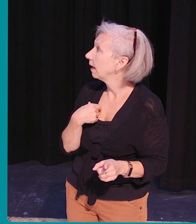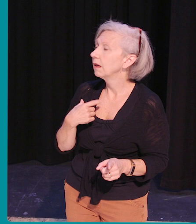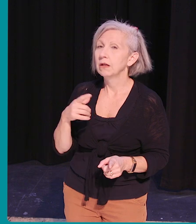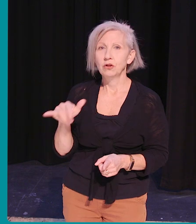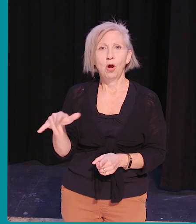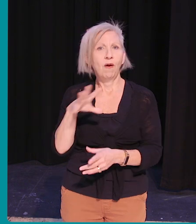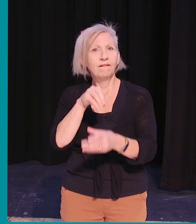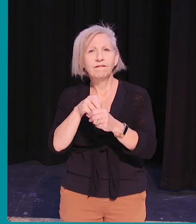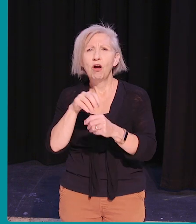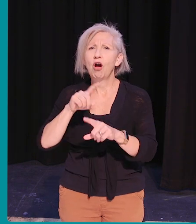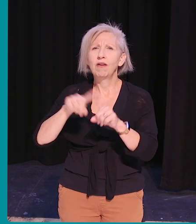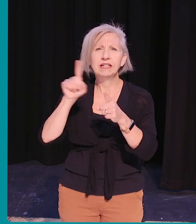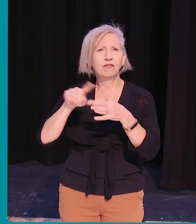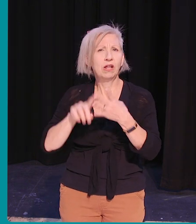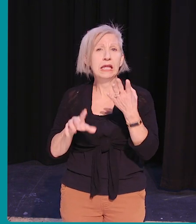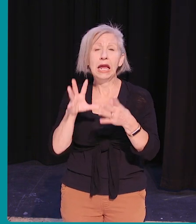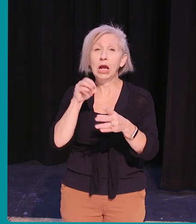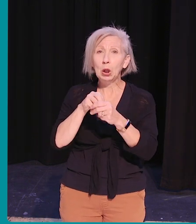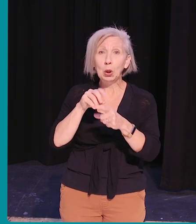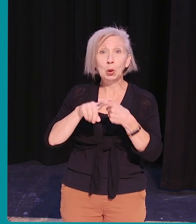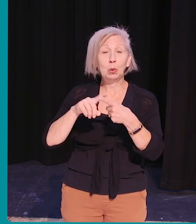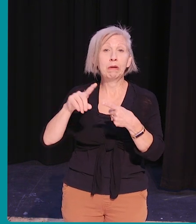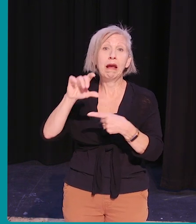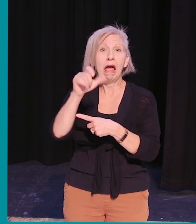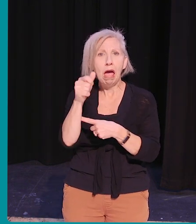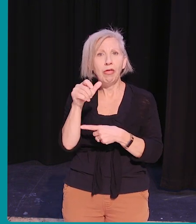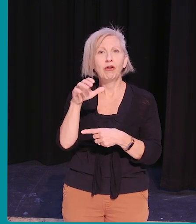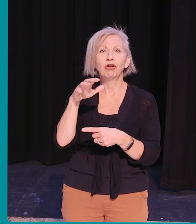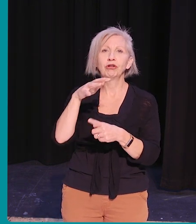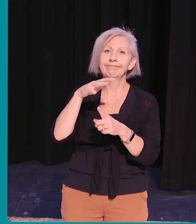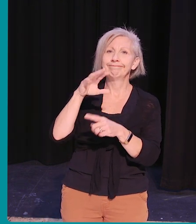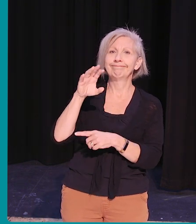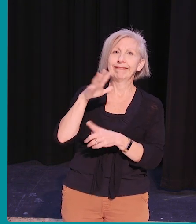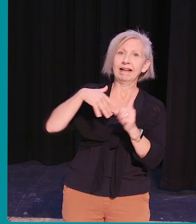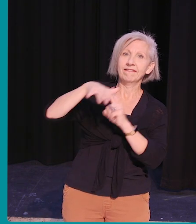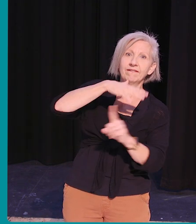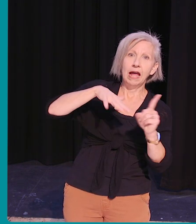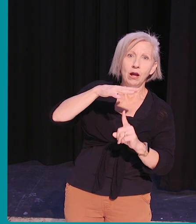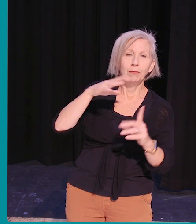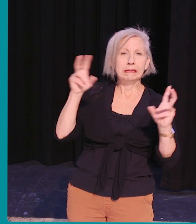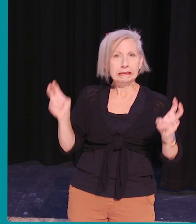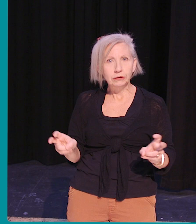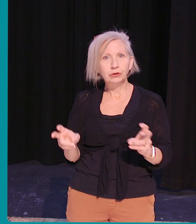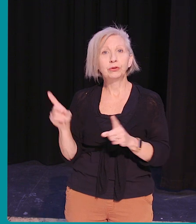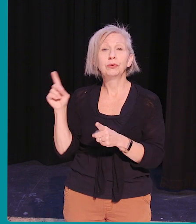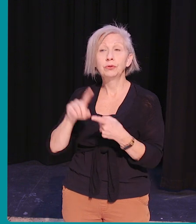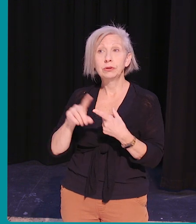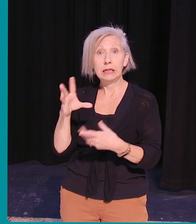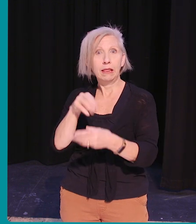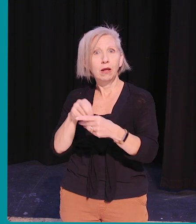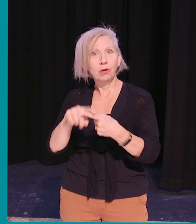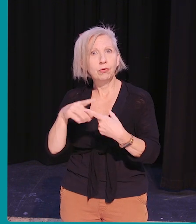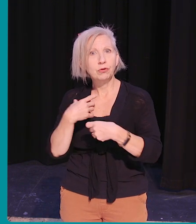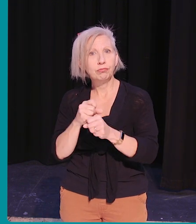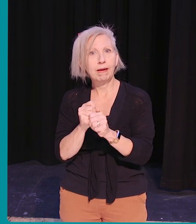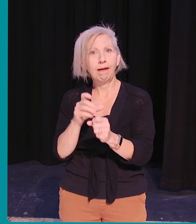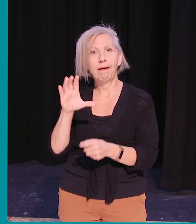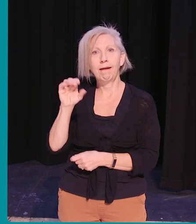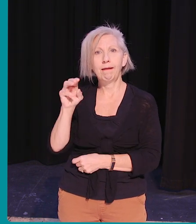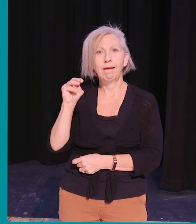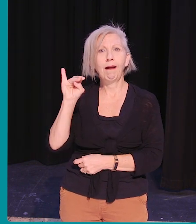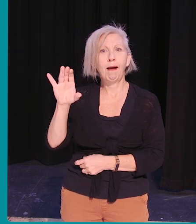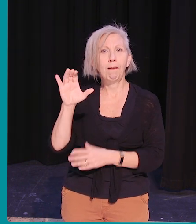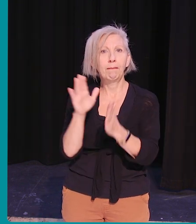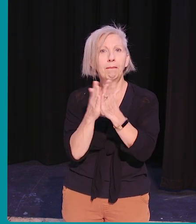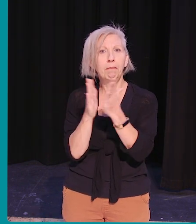writing, it's social studies, it's culture, it's math and science. And one of the things I love about this project is that the school district, about a third of it is